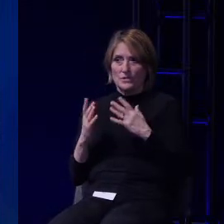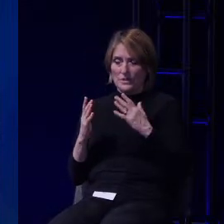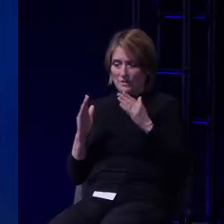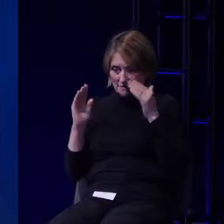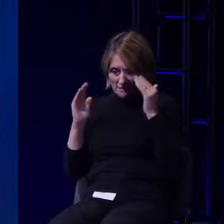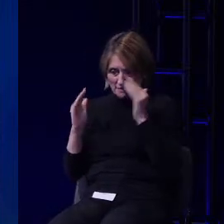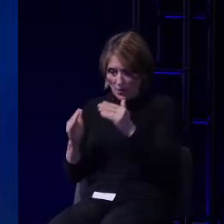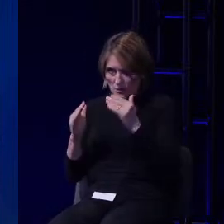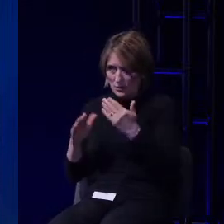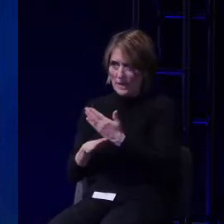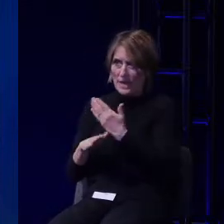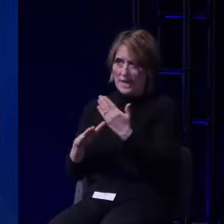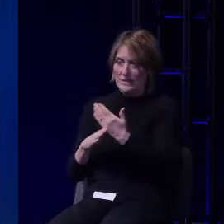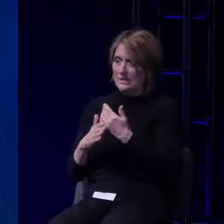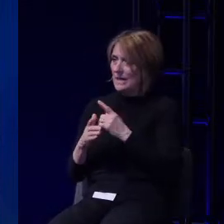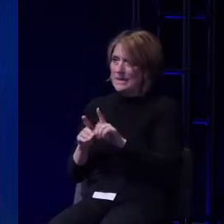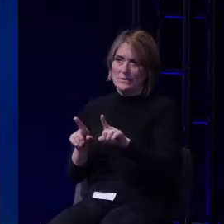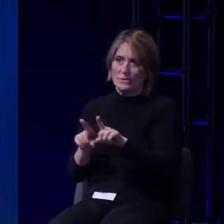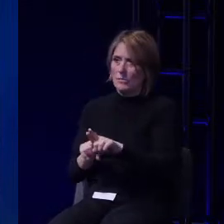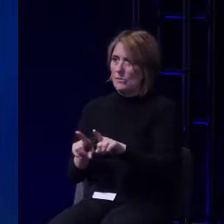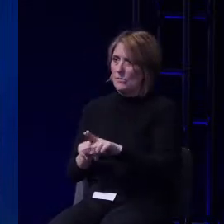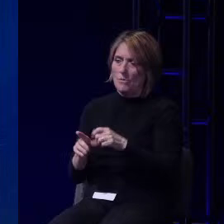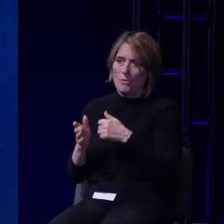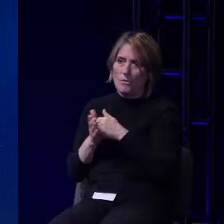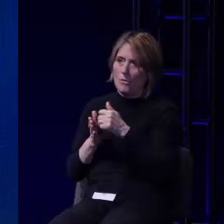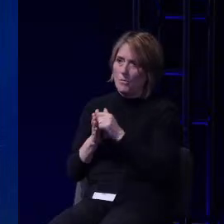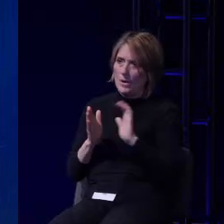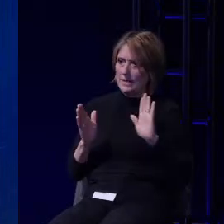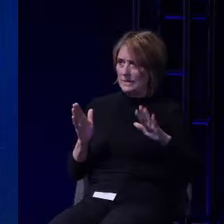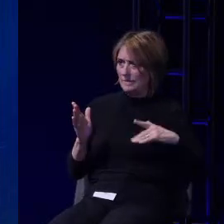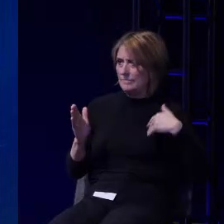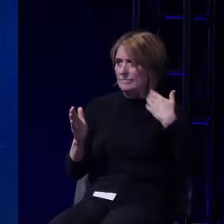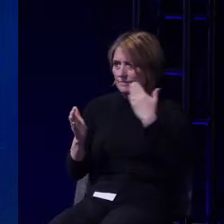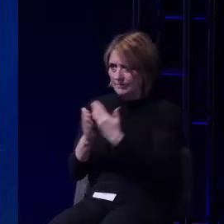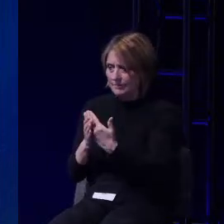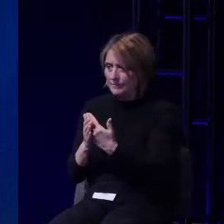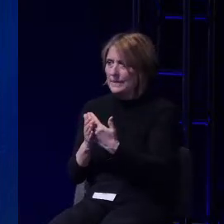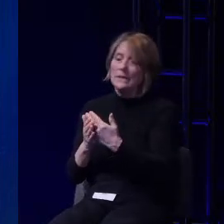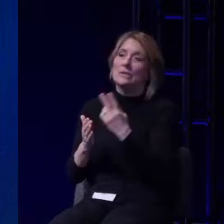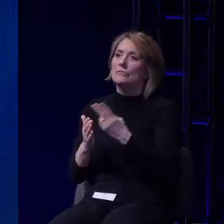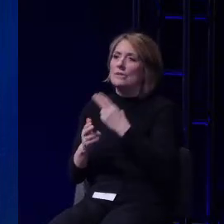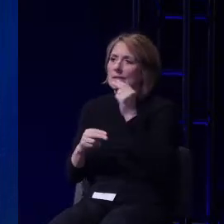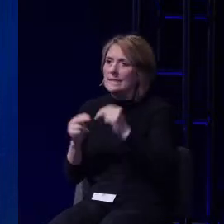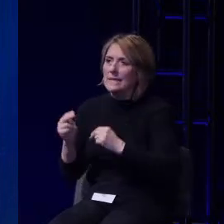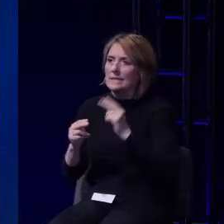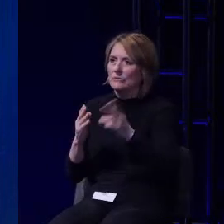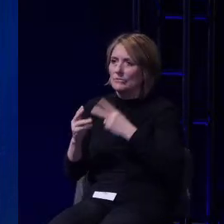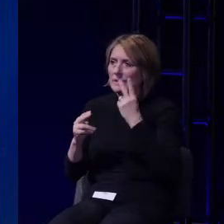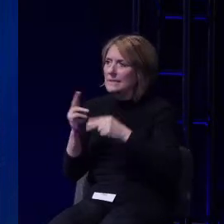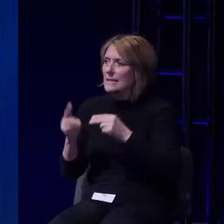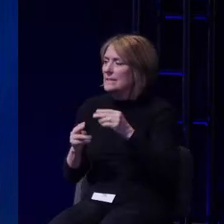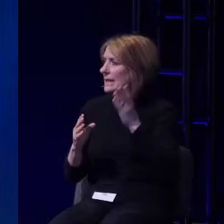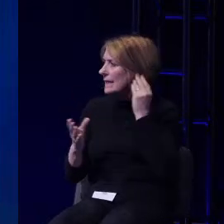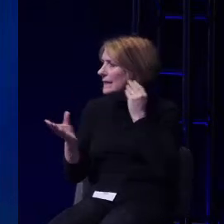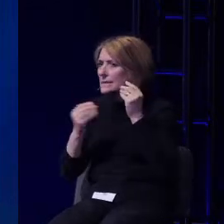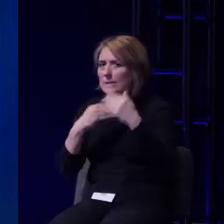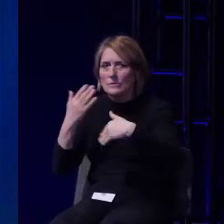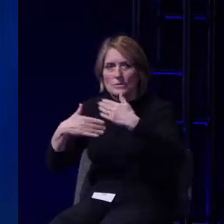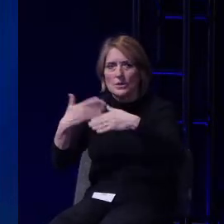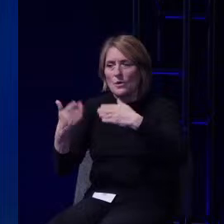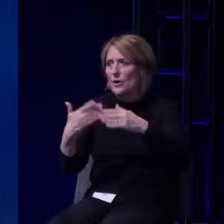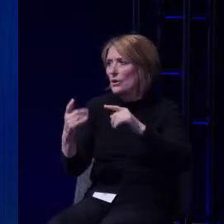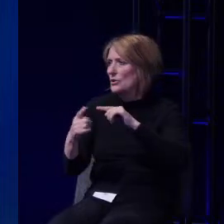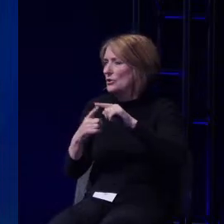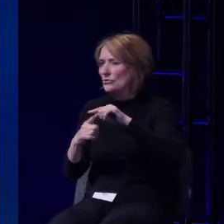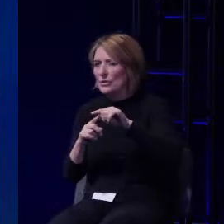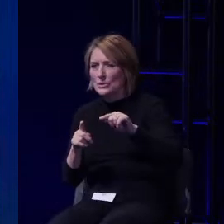focused on the action, as you always have been, and constantly assessing what's going on, listening to what's going on, and trying